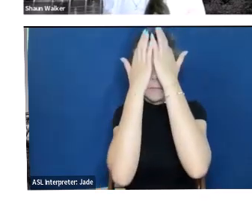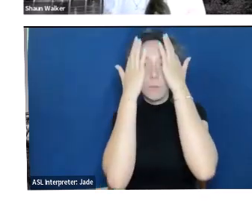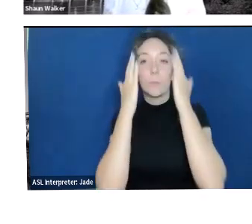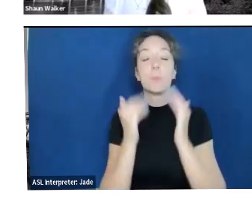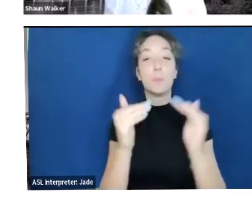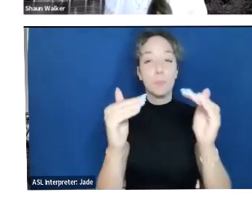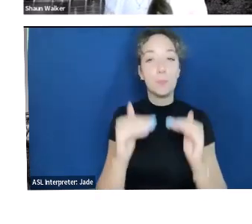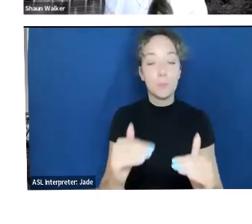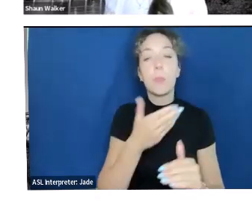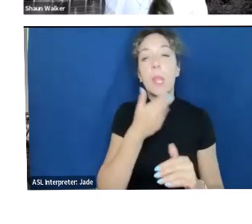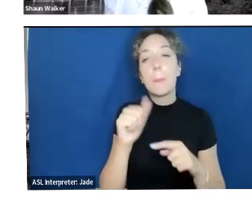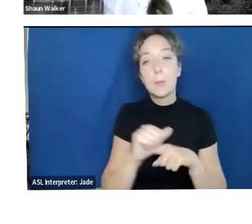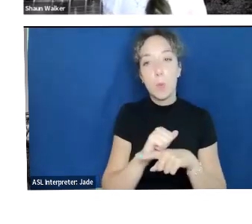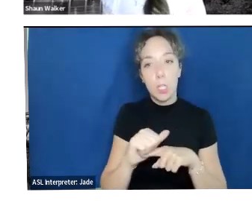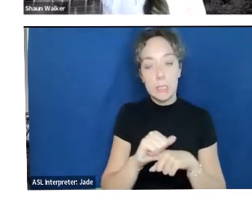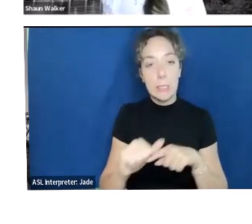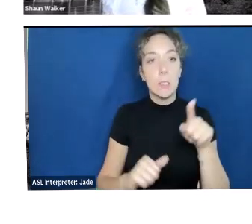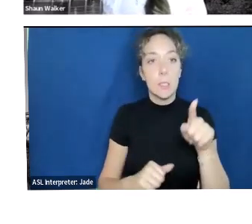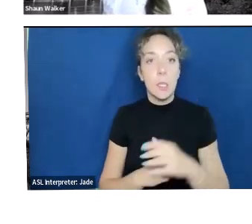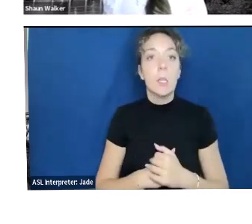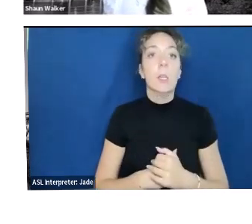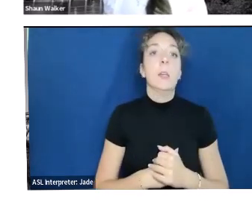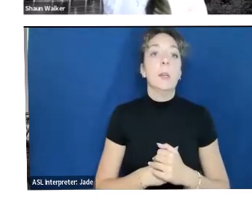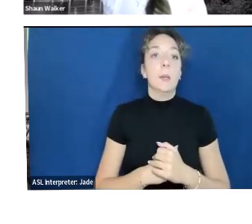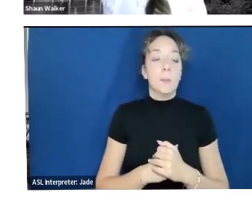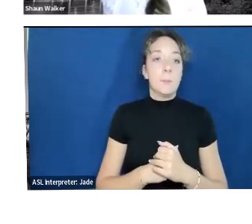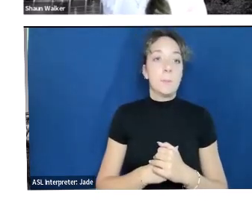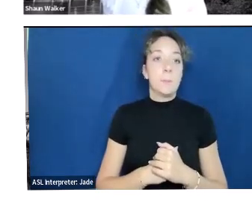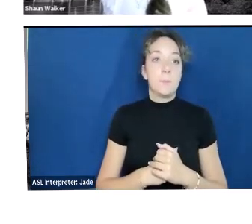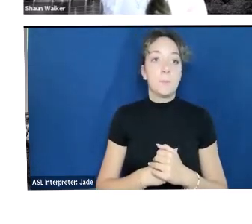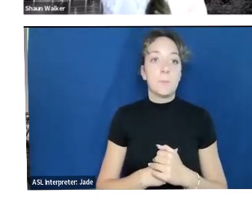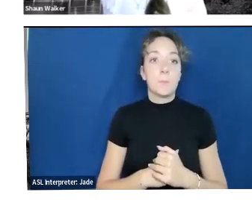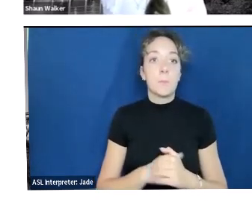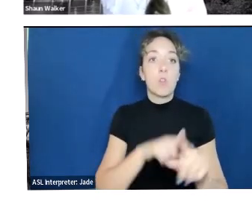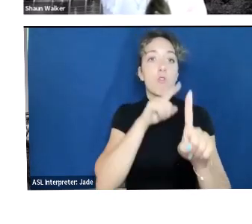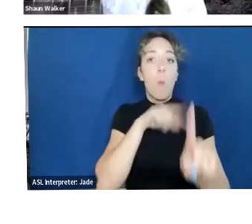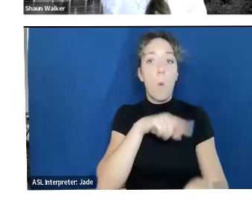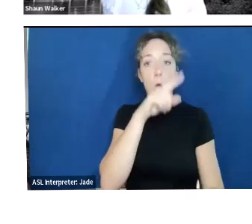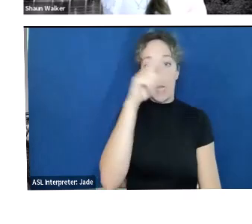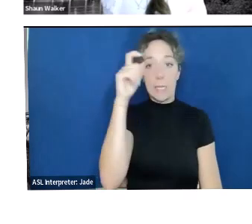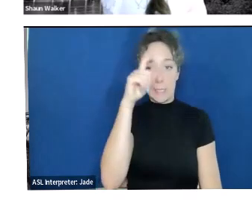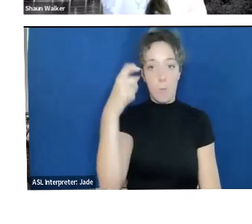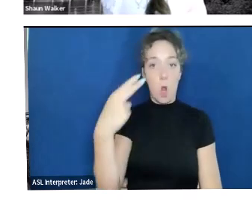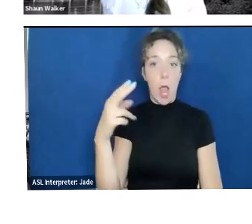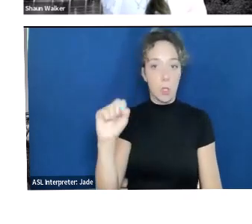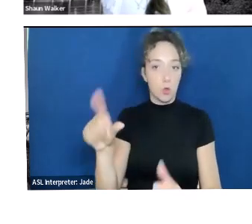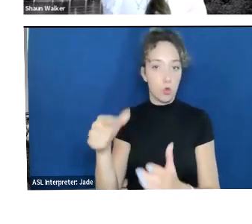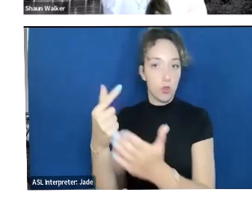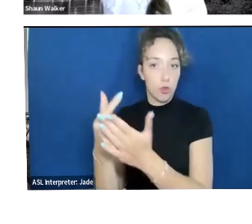Continuing on with our best practices for reporting summer high school graduates.